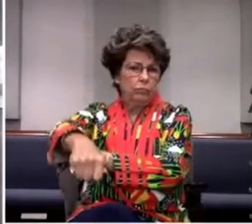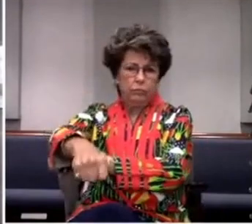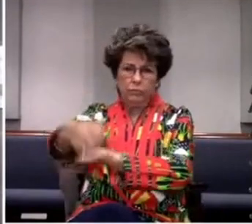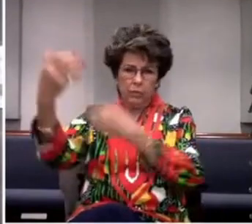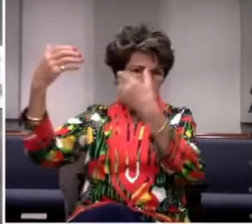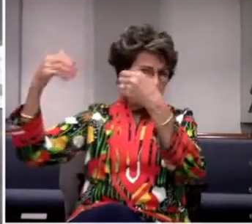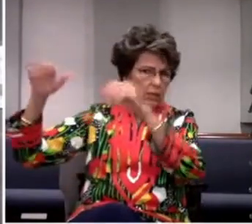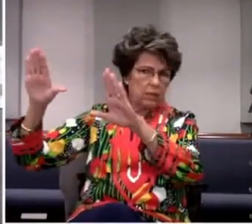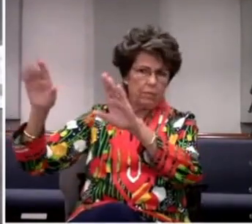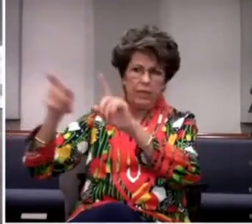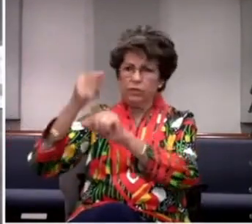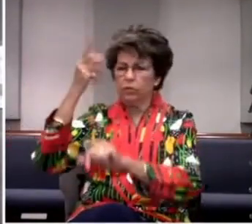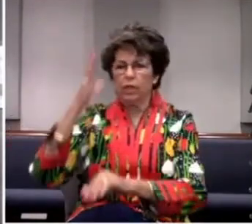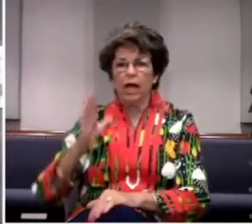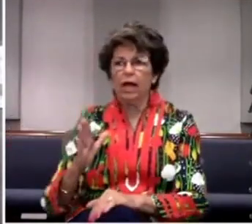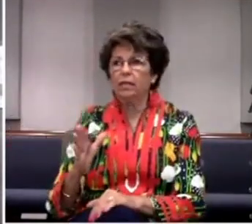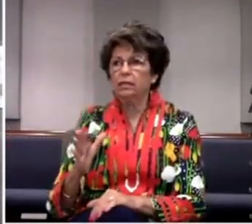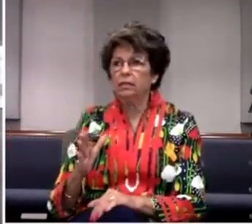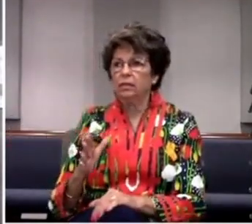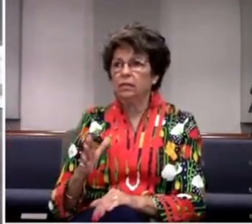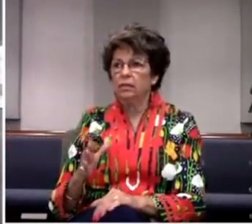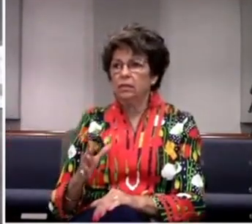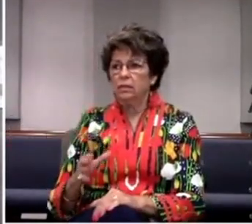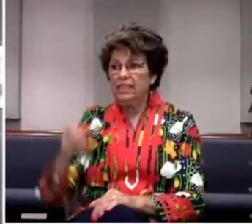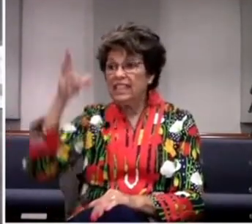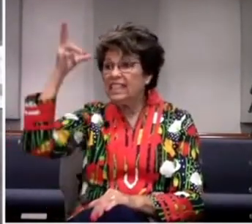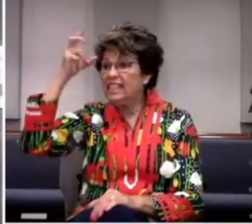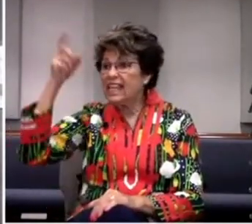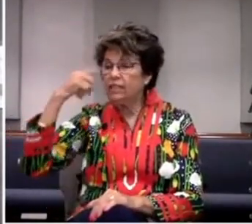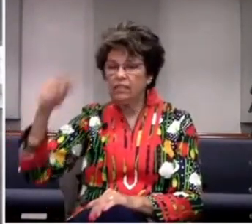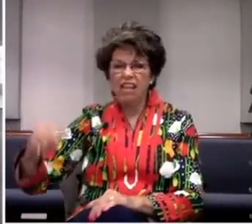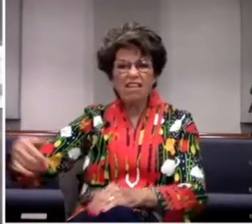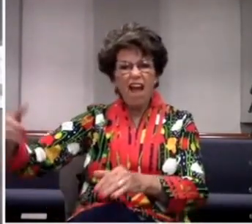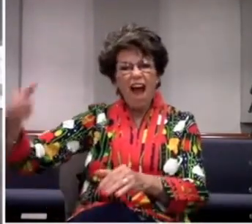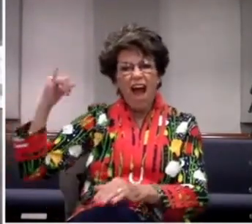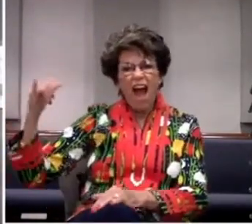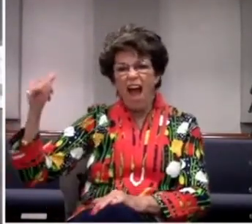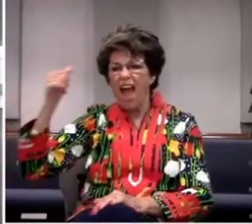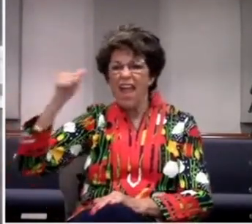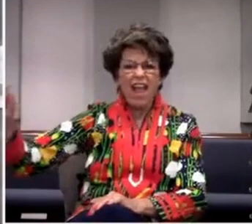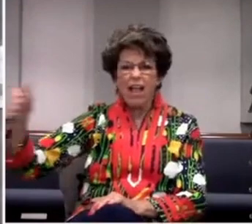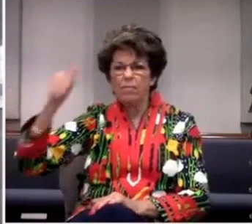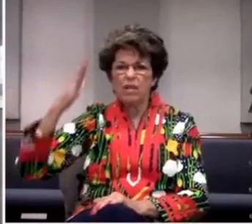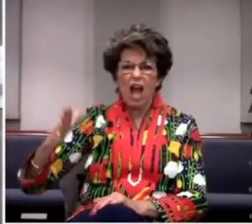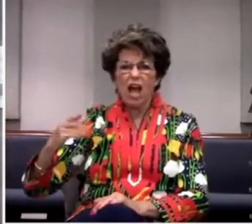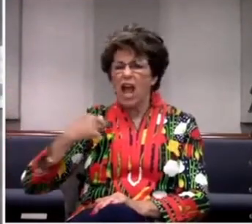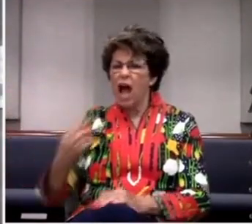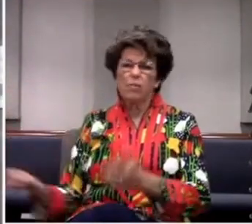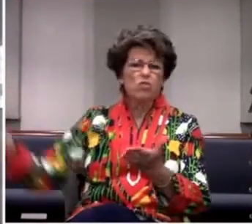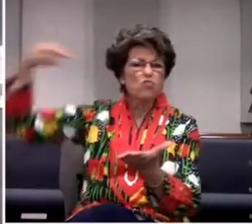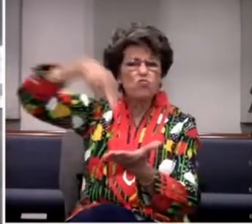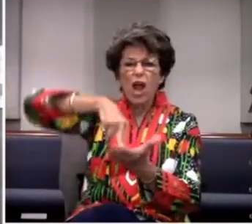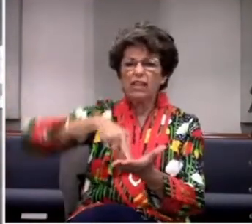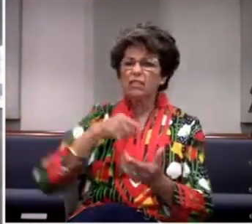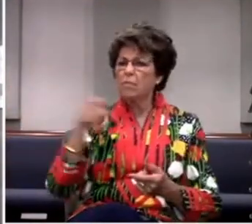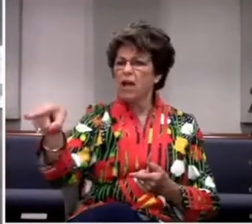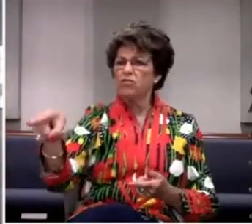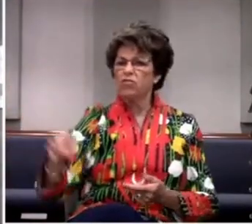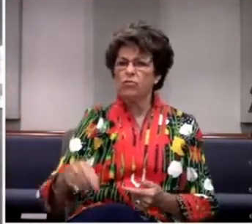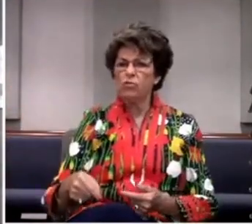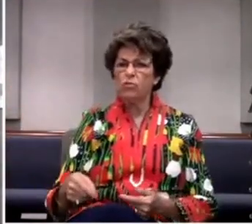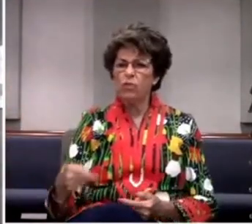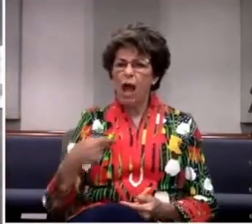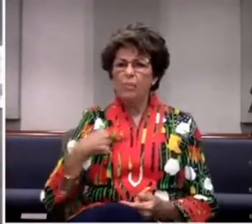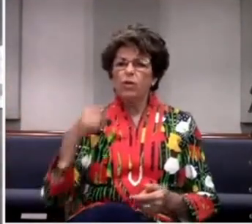forget you. I am God. If you don't believe it, I'm going to rise up on you. I'm going to be